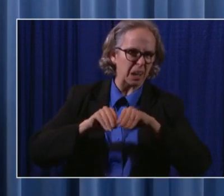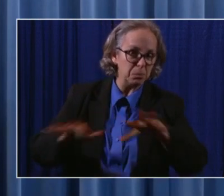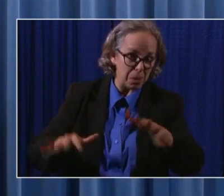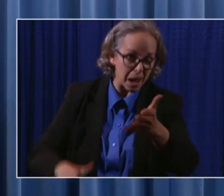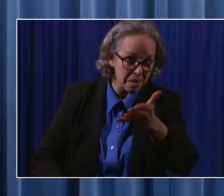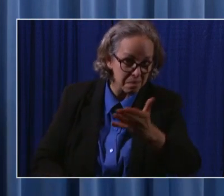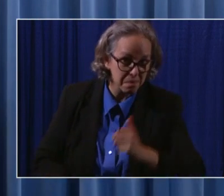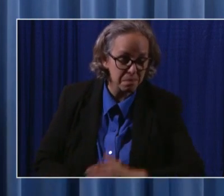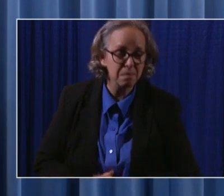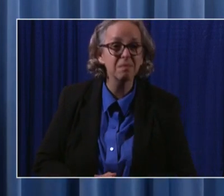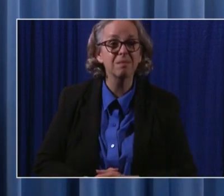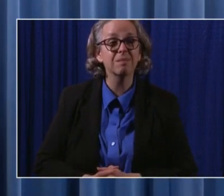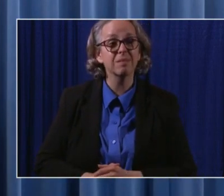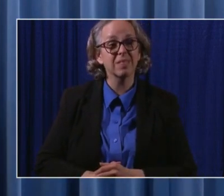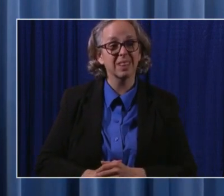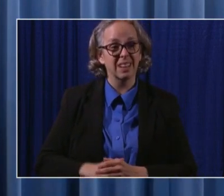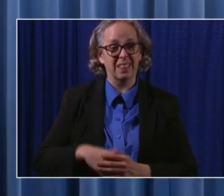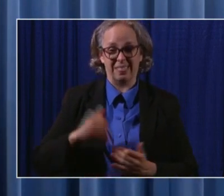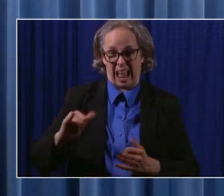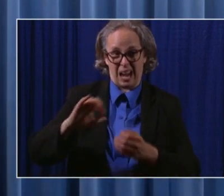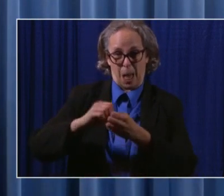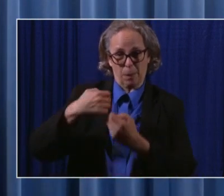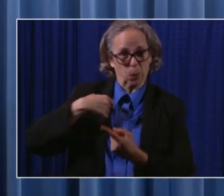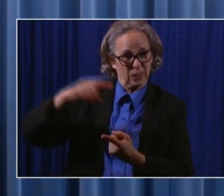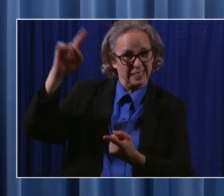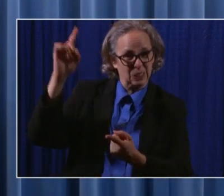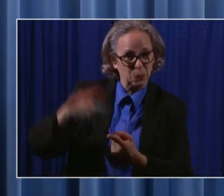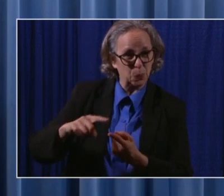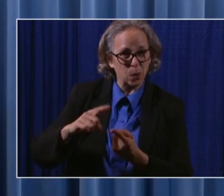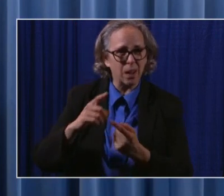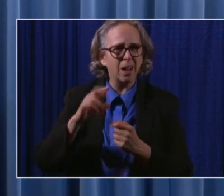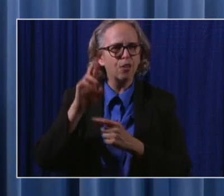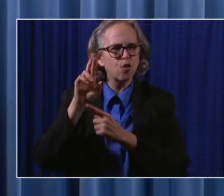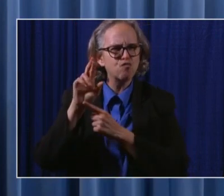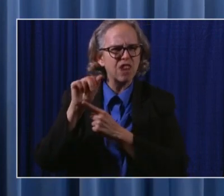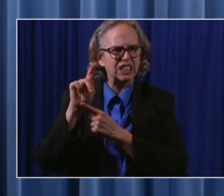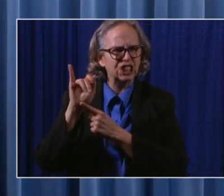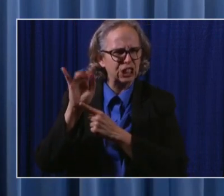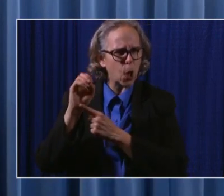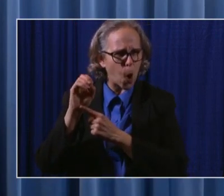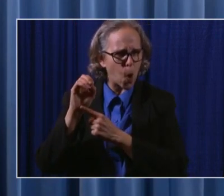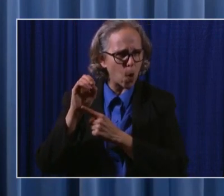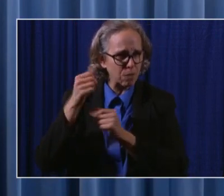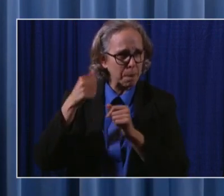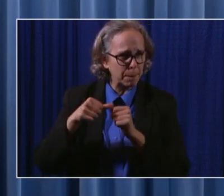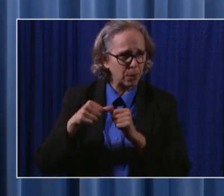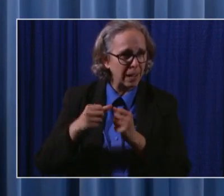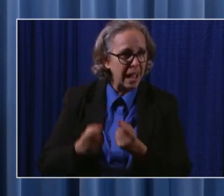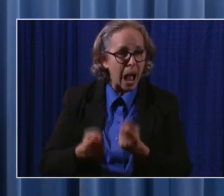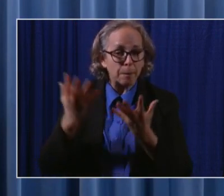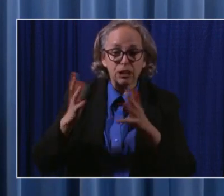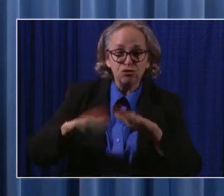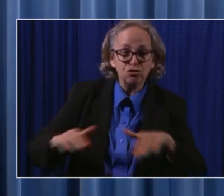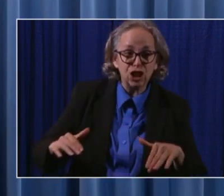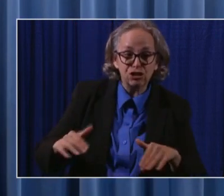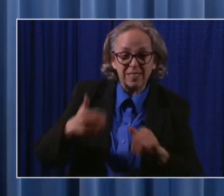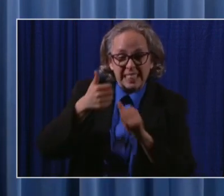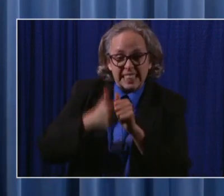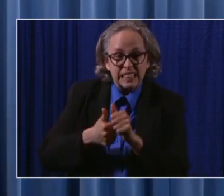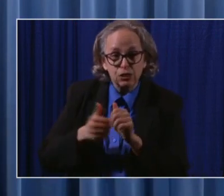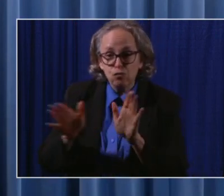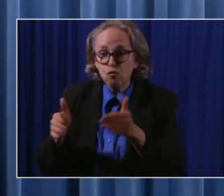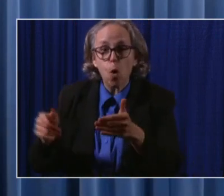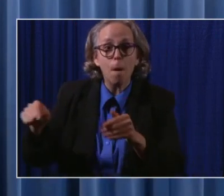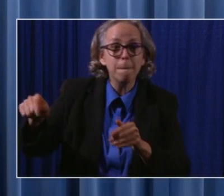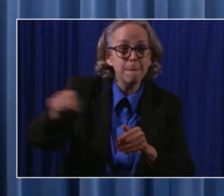done it is we've reduced the ratio. Reduced the ratio, the number of children per room, per adult,